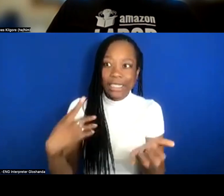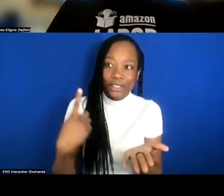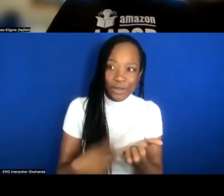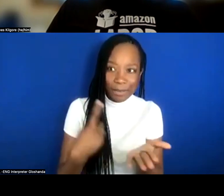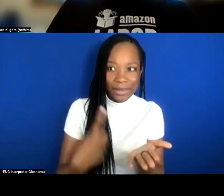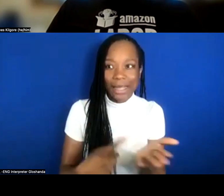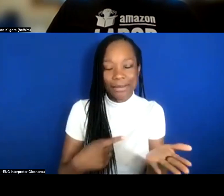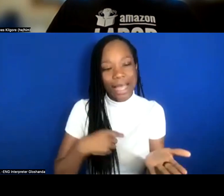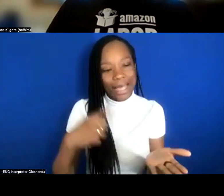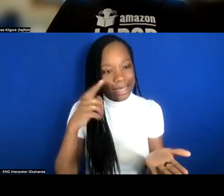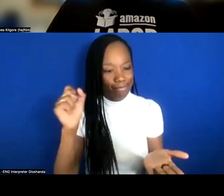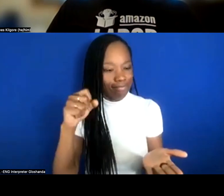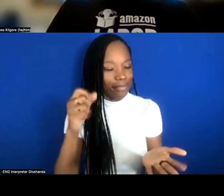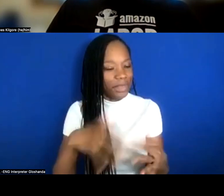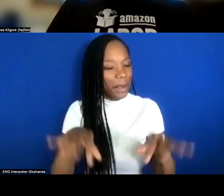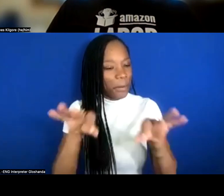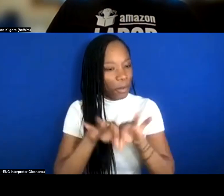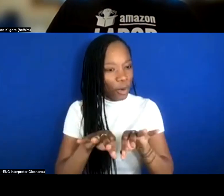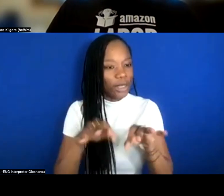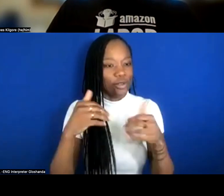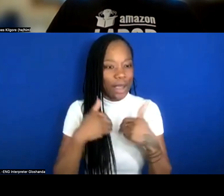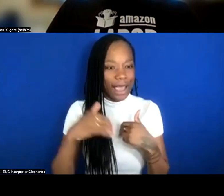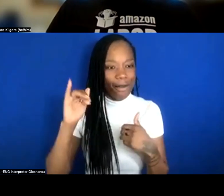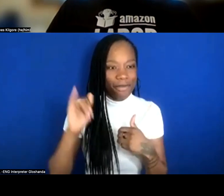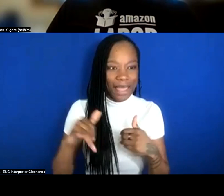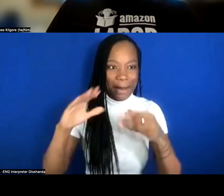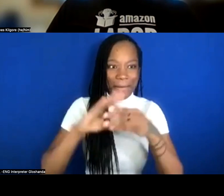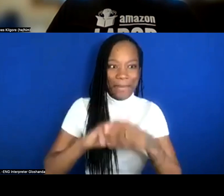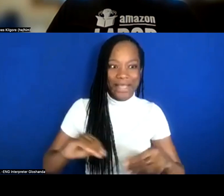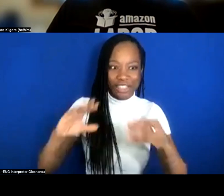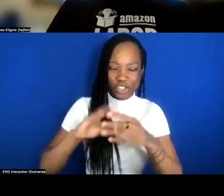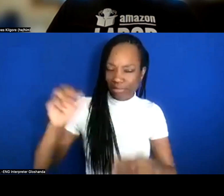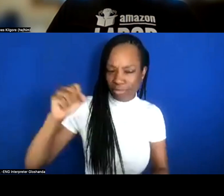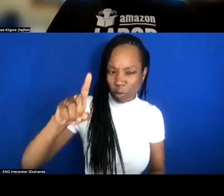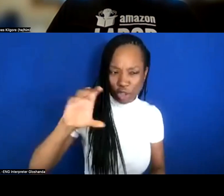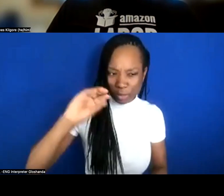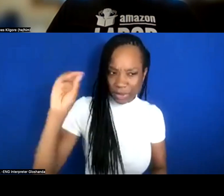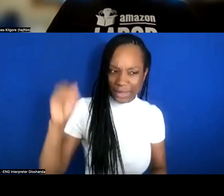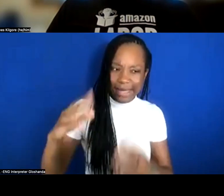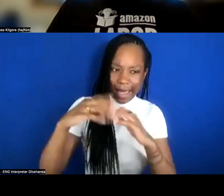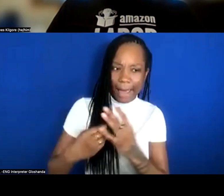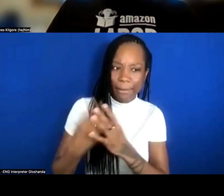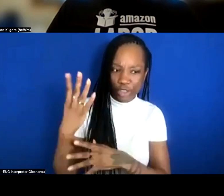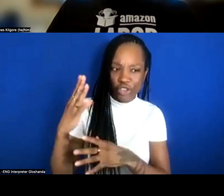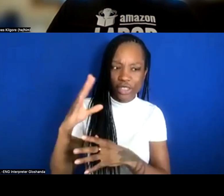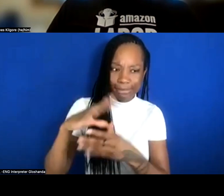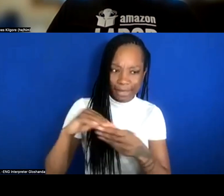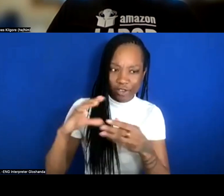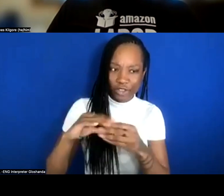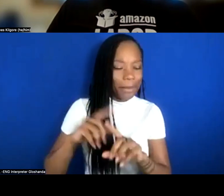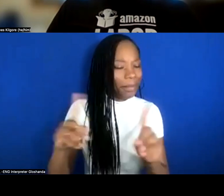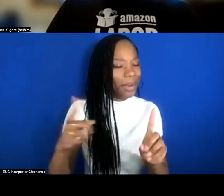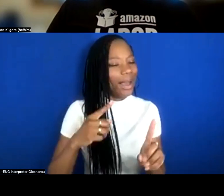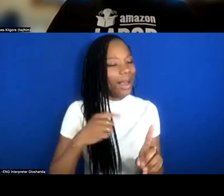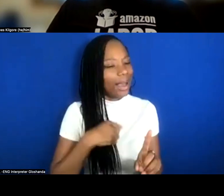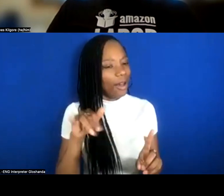it is important to have abolitionist messaging, 100%. I'm not trying to dissuade from that, but I'm also saying we actually have to be thinking